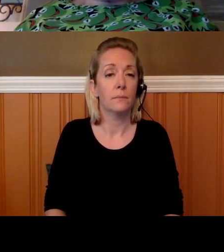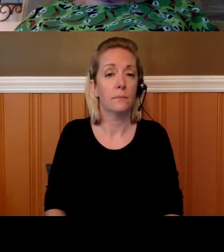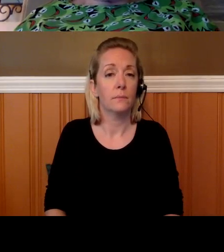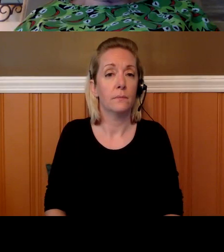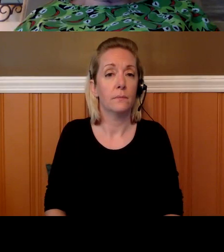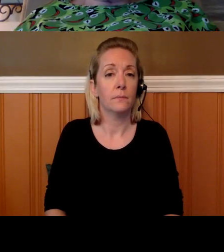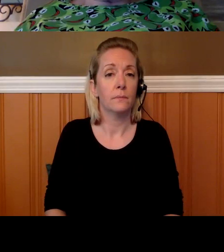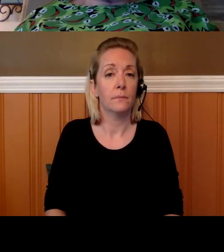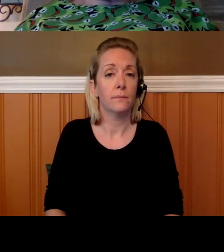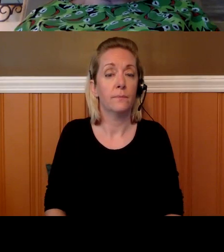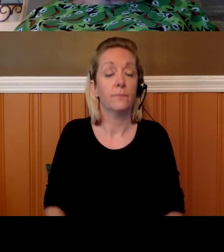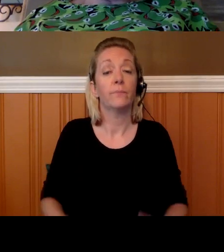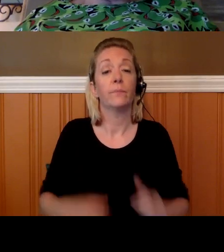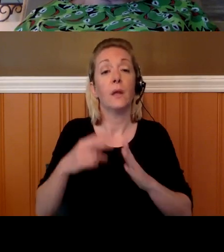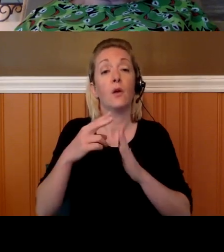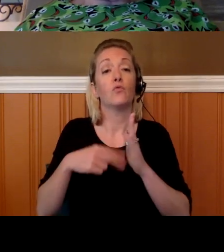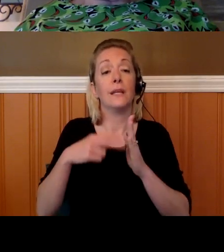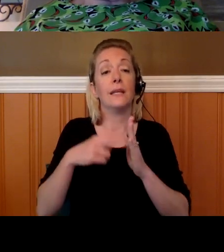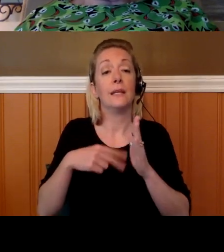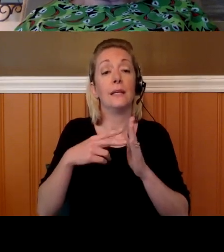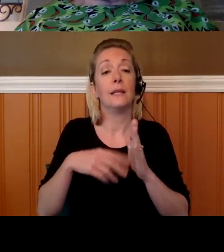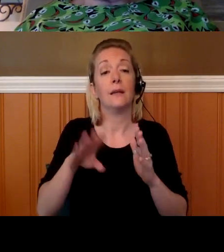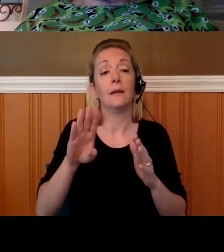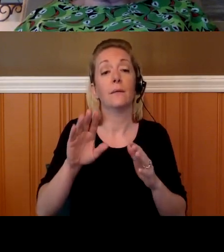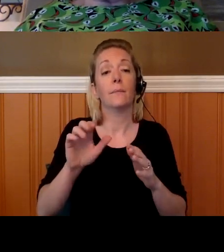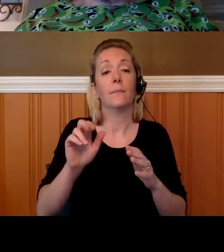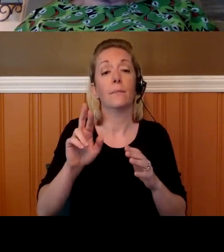We're reading Barnyard Dance, so can you open your animals page, please?